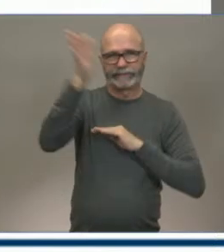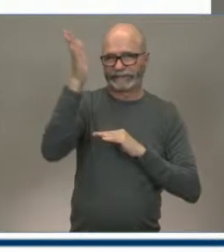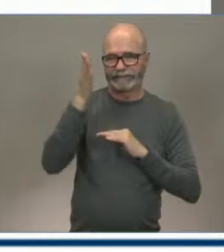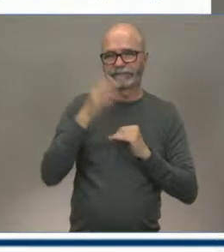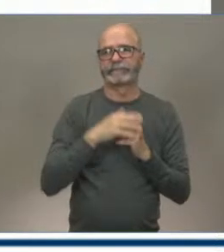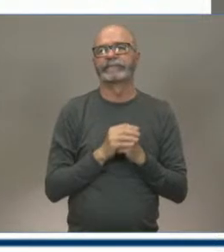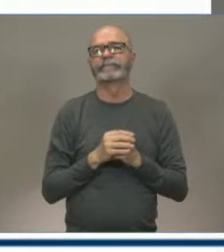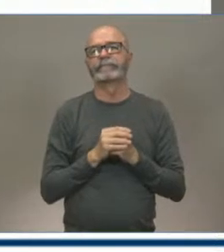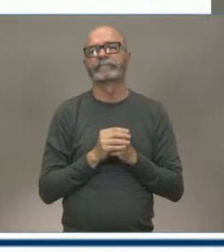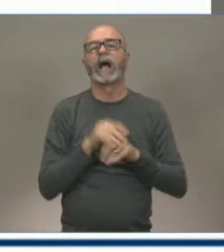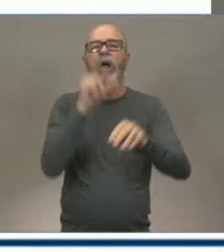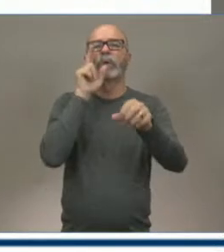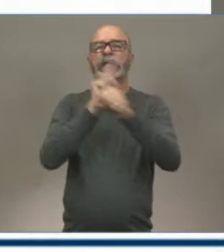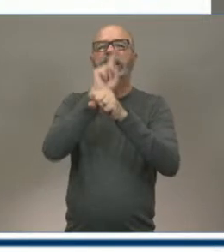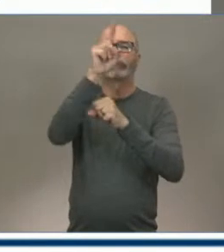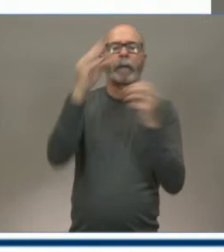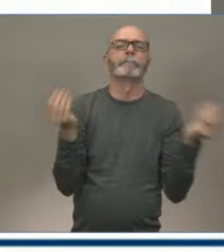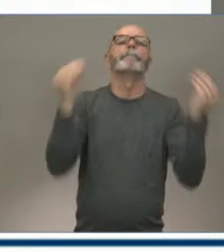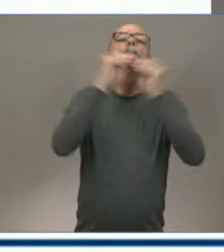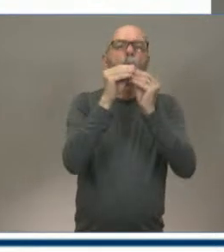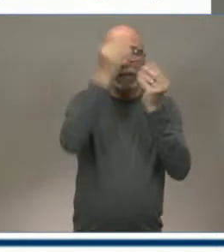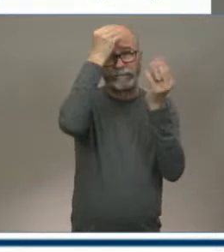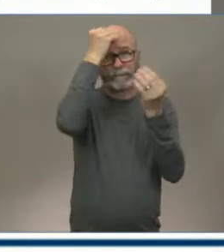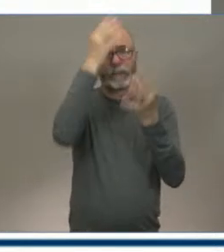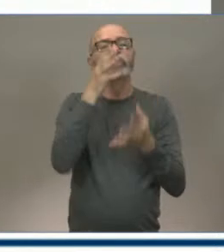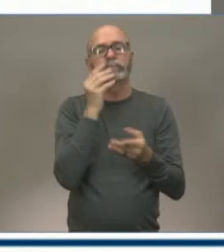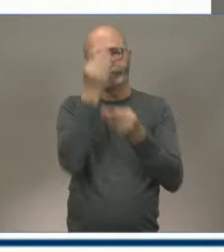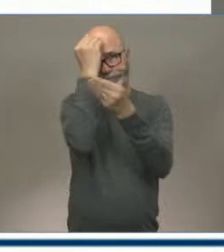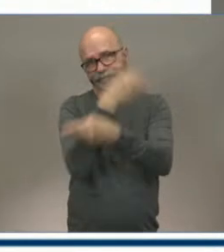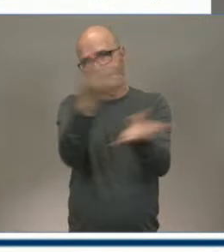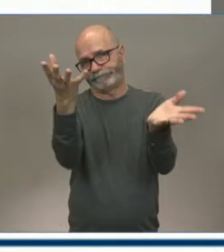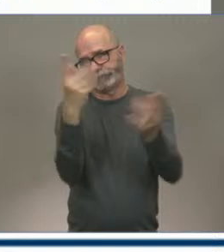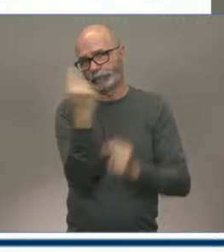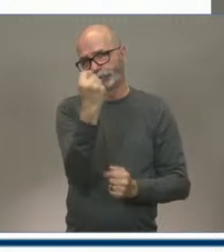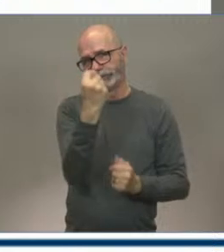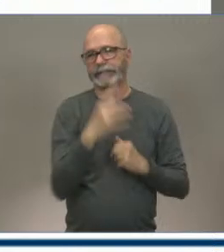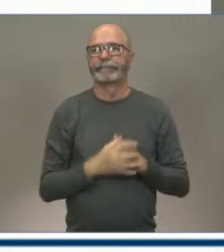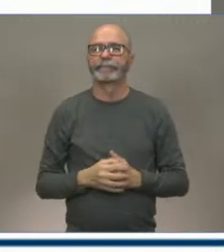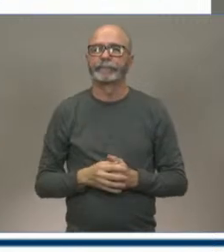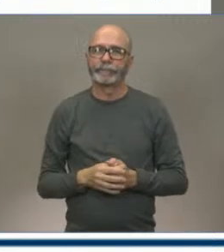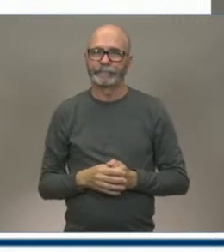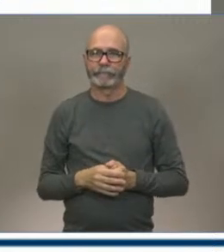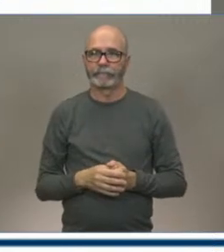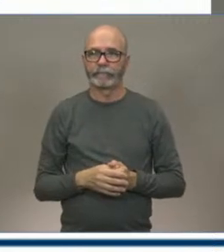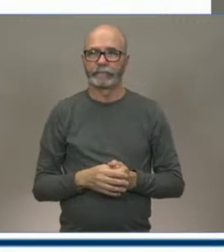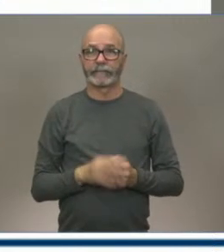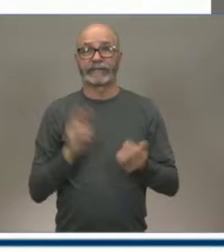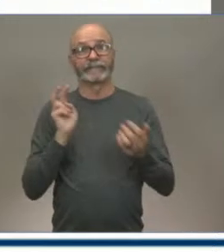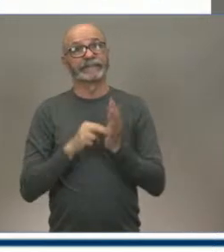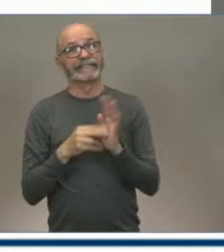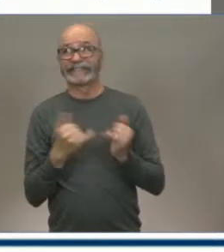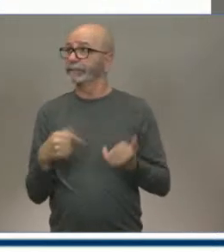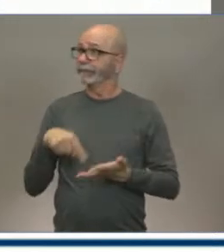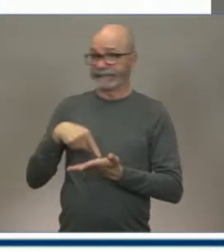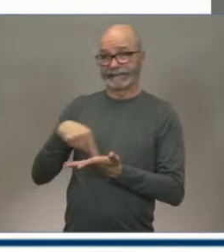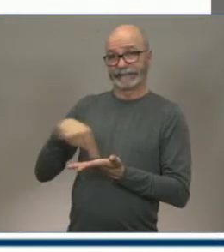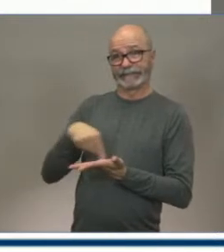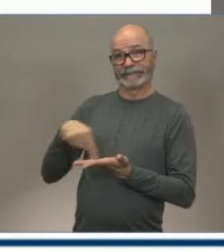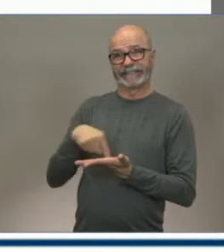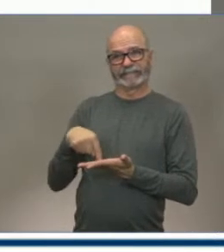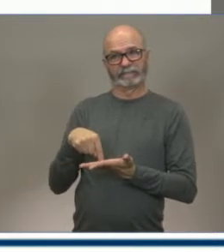Tuesday. By the end of next week, we'll have received 23,000 doses of vaccine, which is enough to